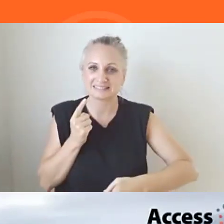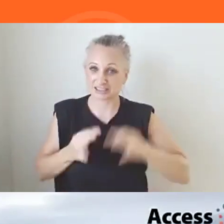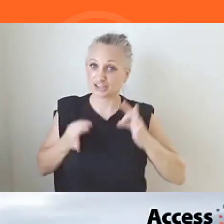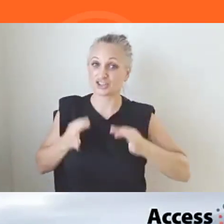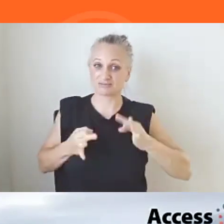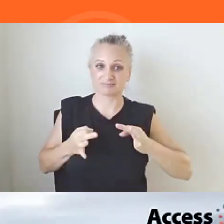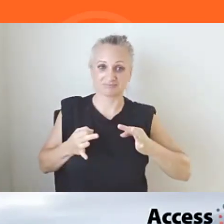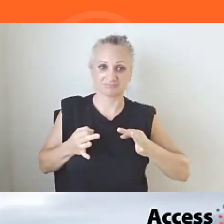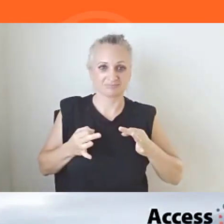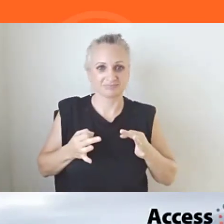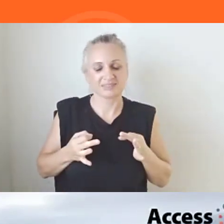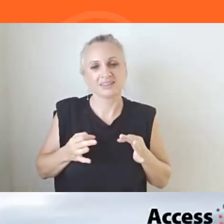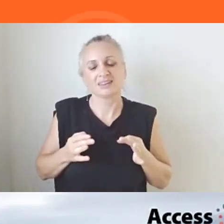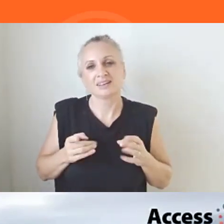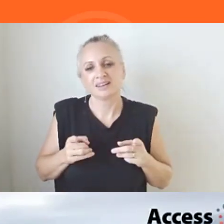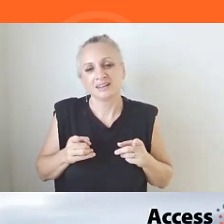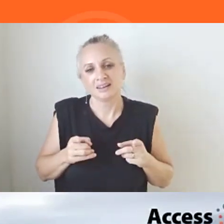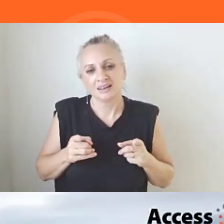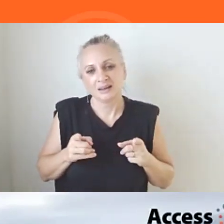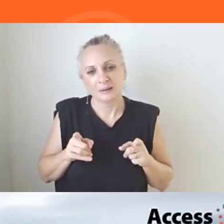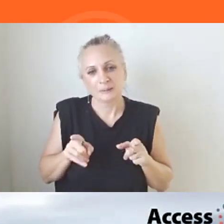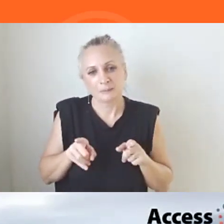it could potentially, if leaked,